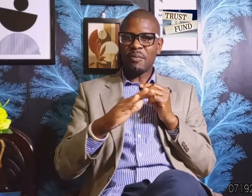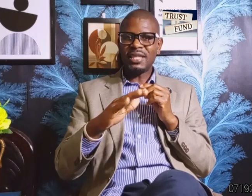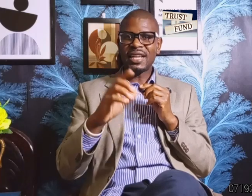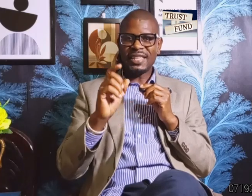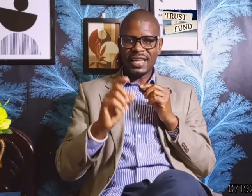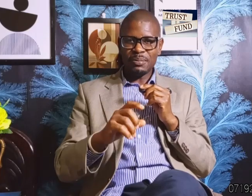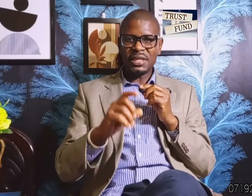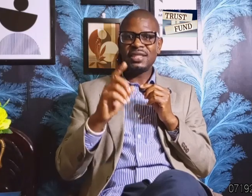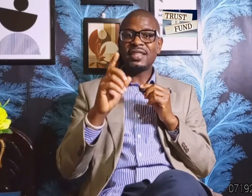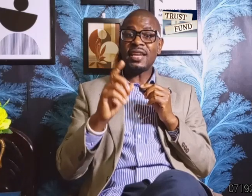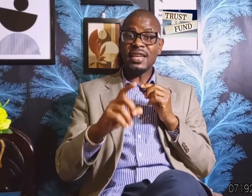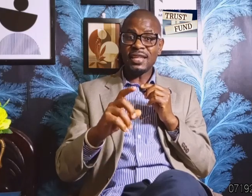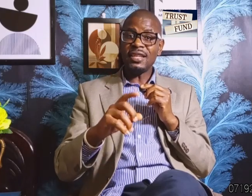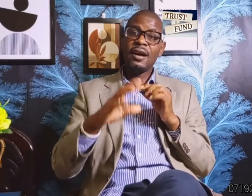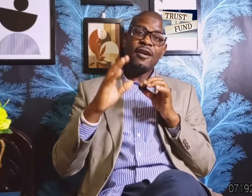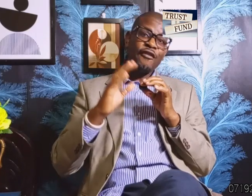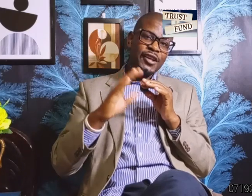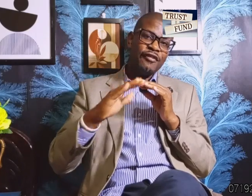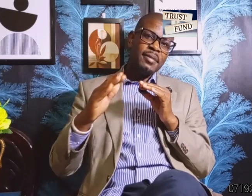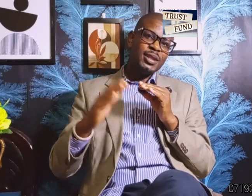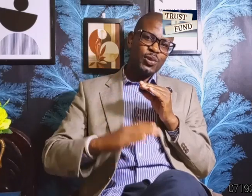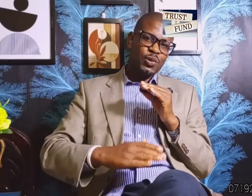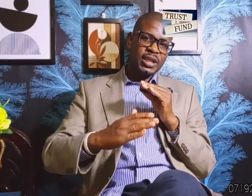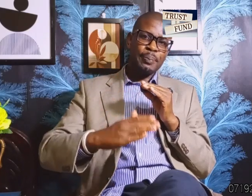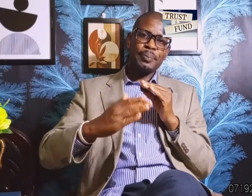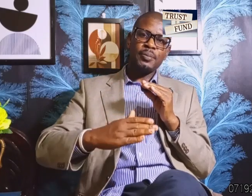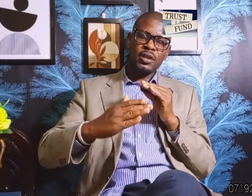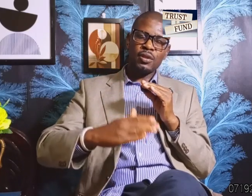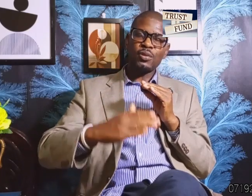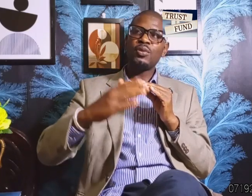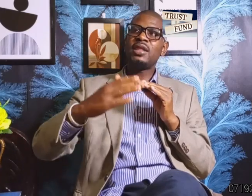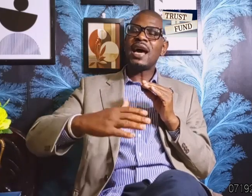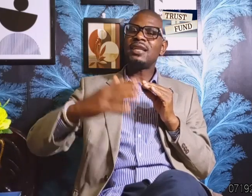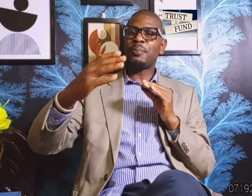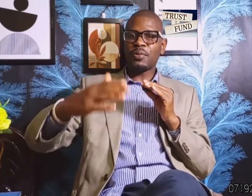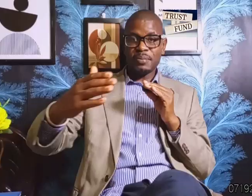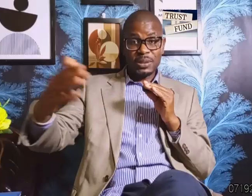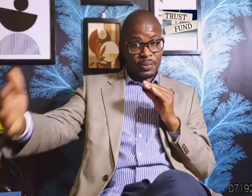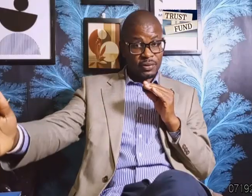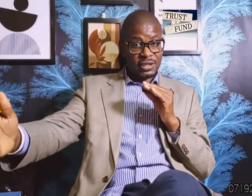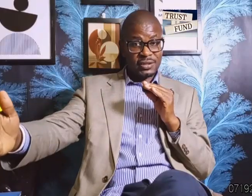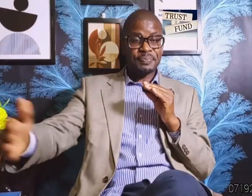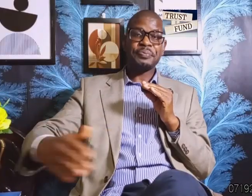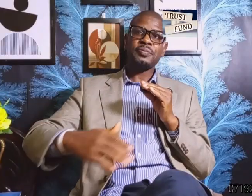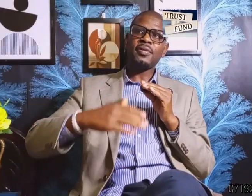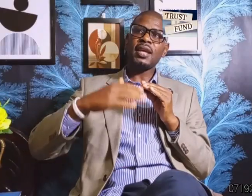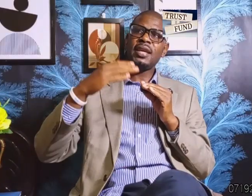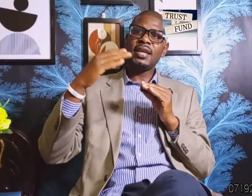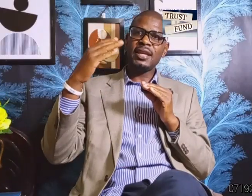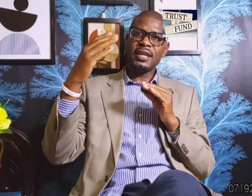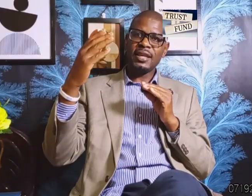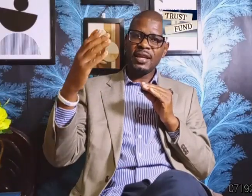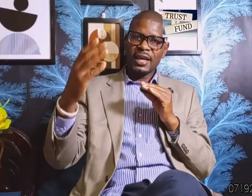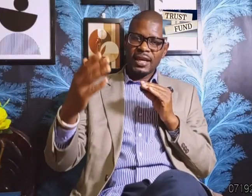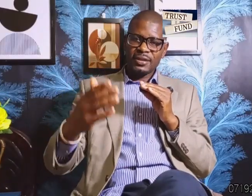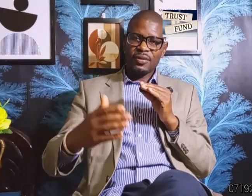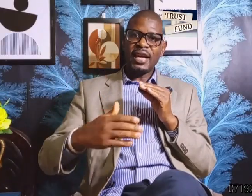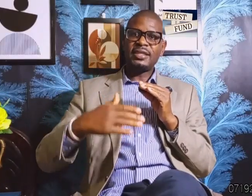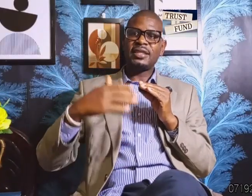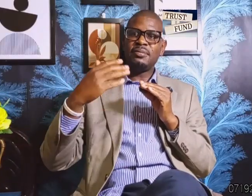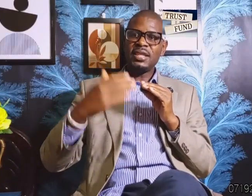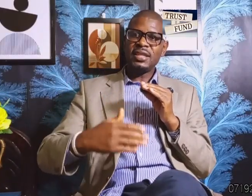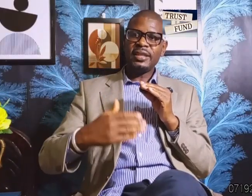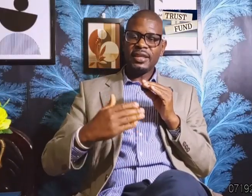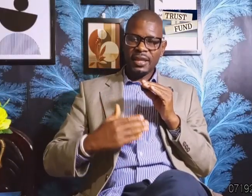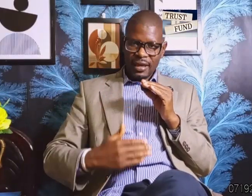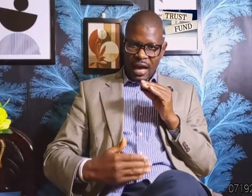it automatically eliminates the need for the family to go through that probate process, so